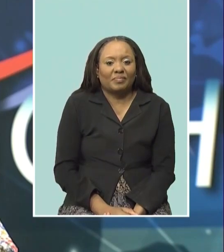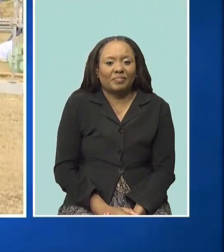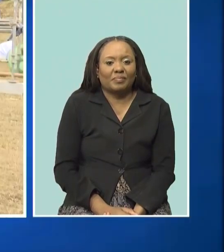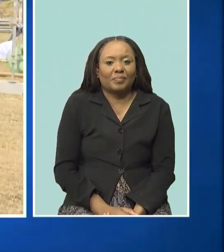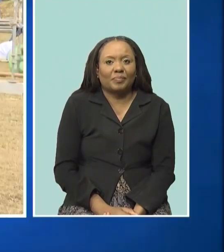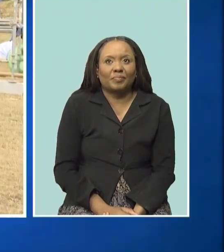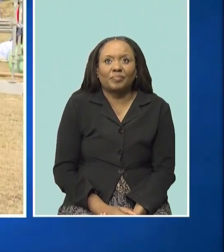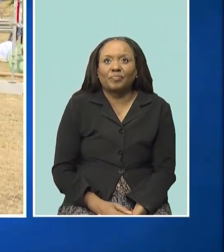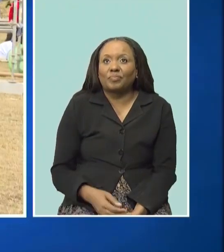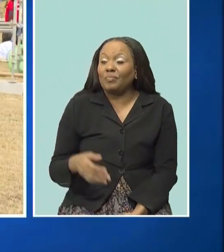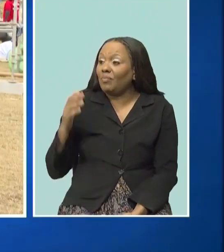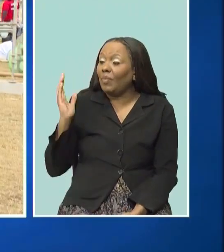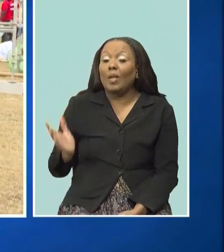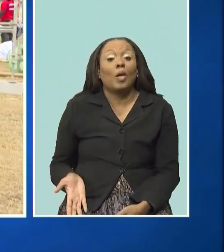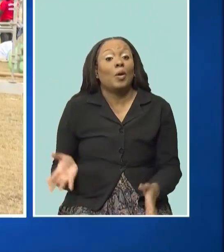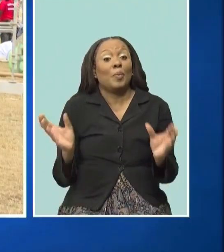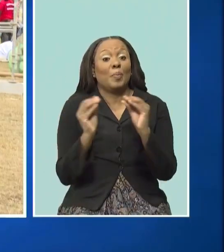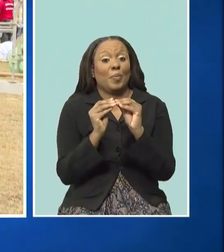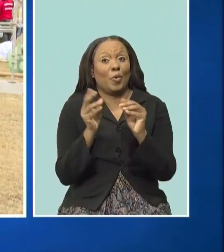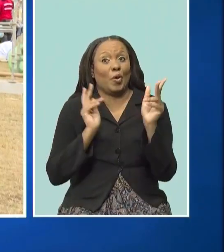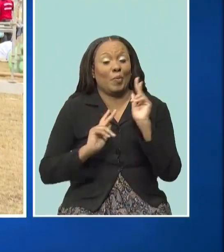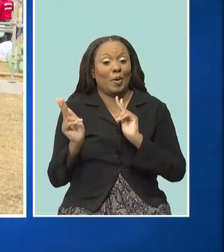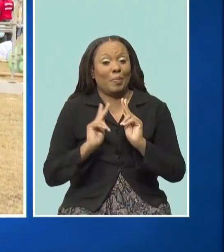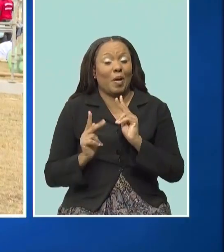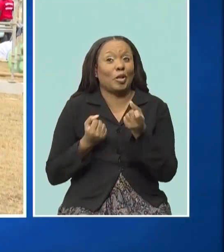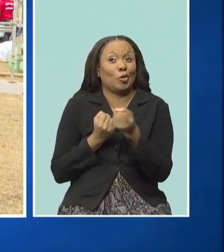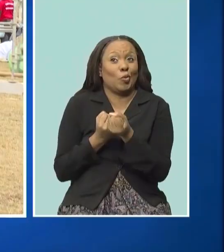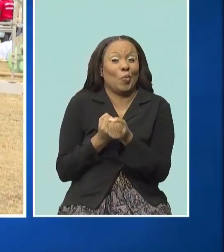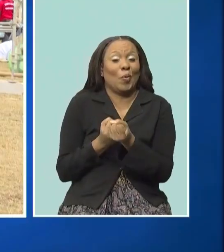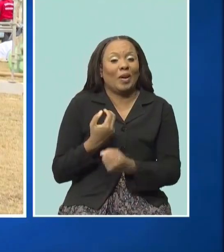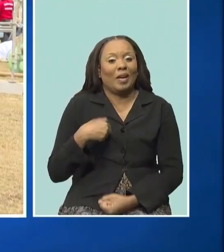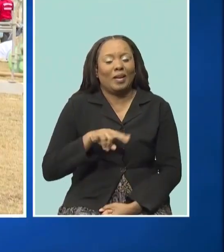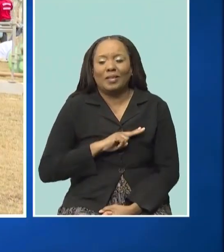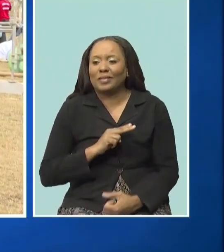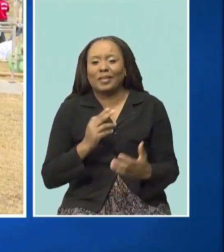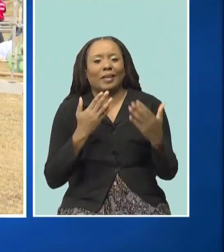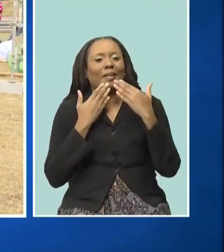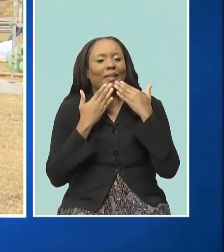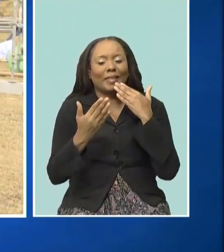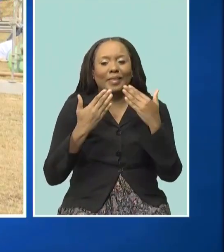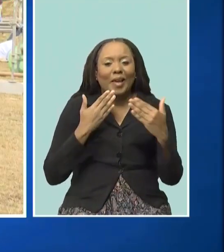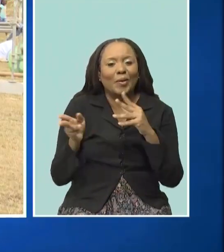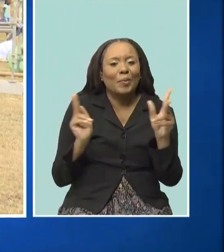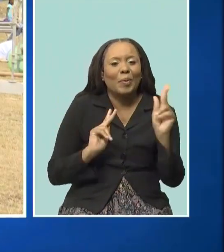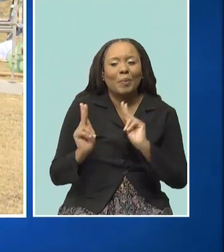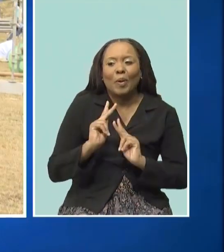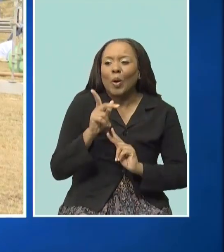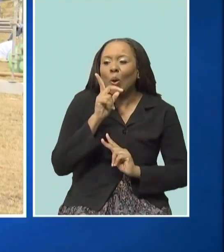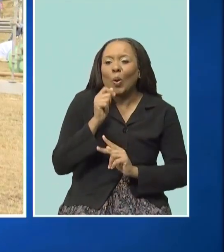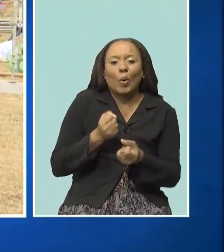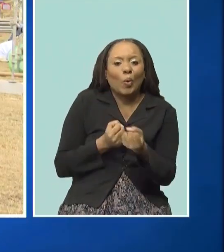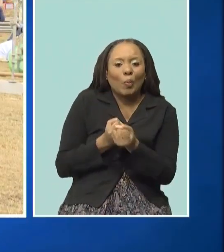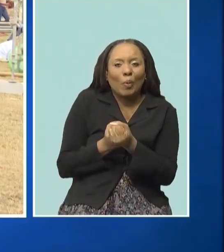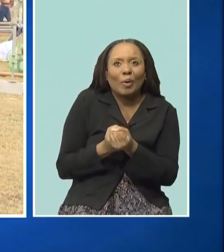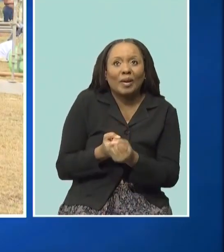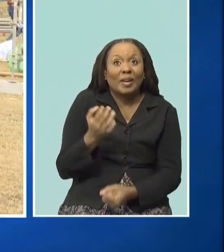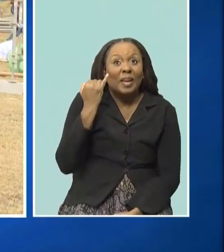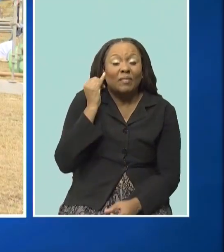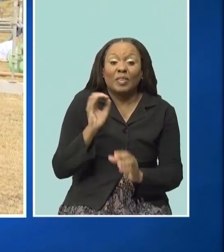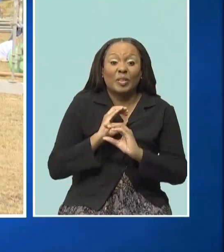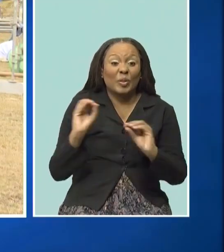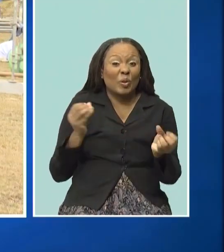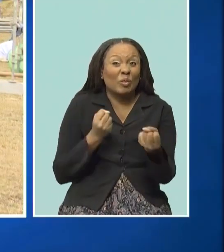We got a bit more sponsorship, which is always good, because I want to thank the sponsors first, because without